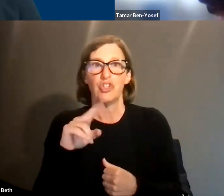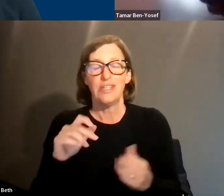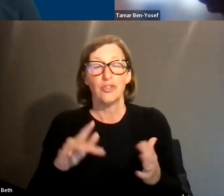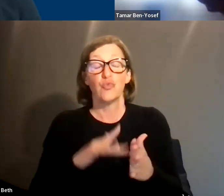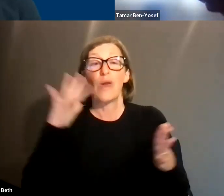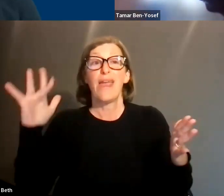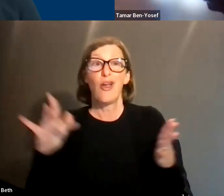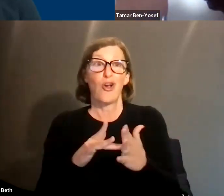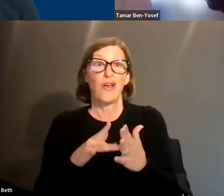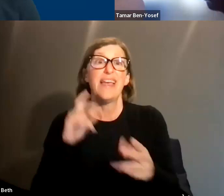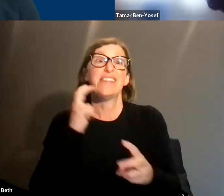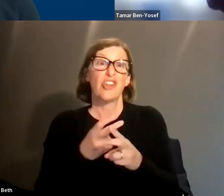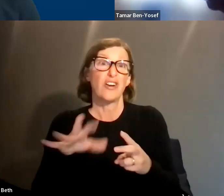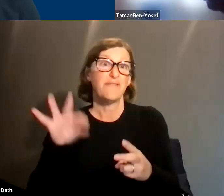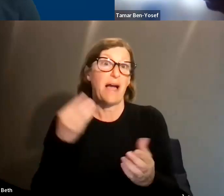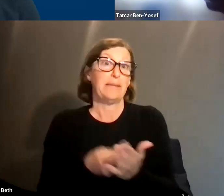Therefore, genes like